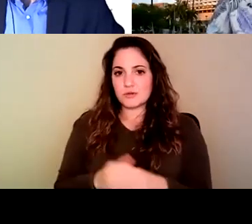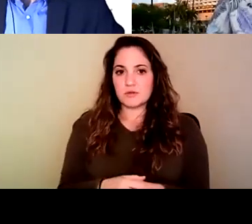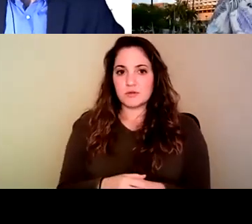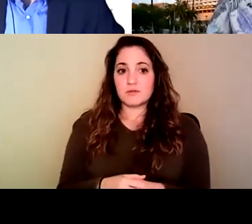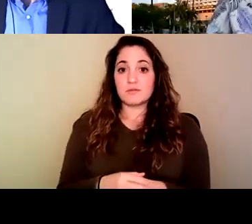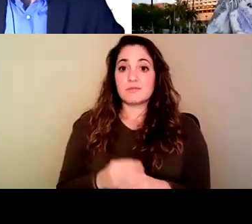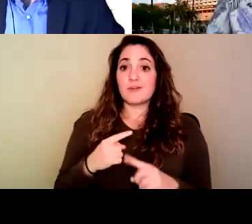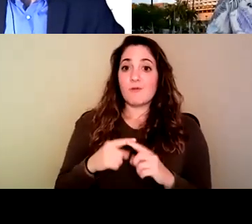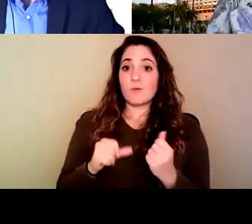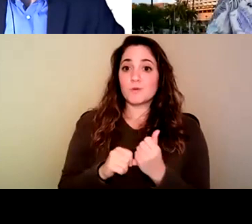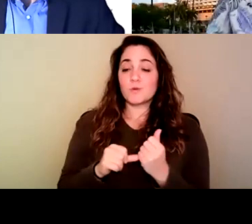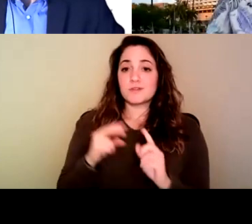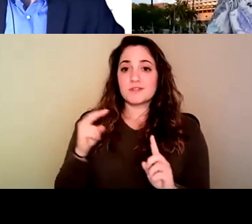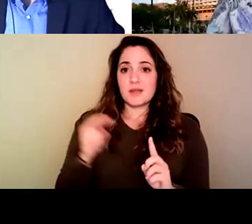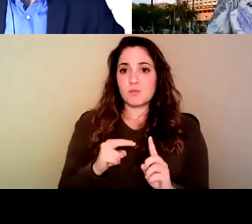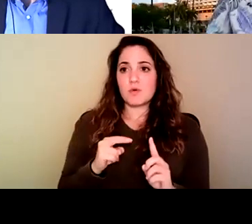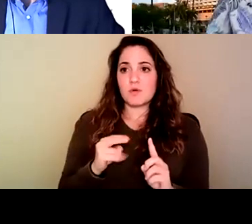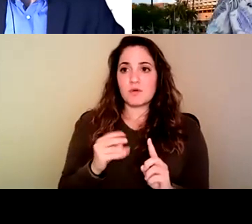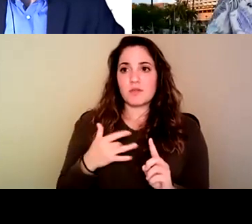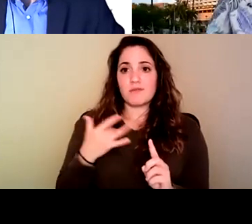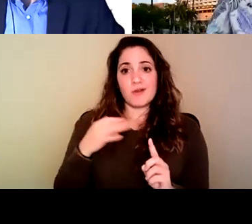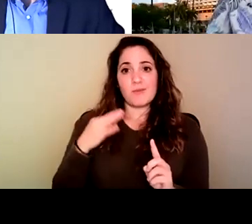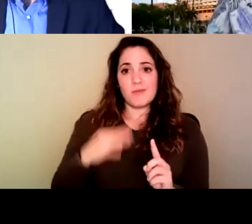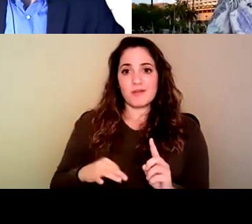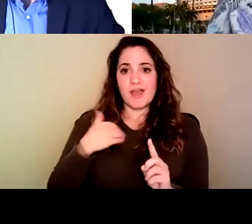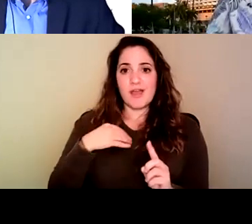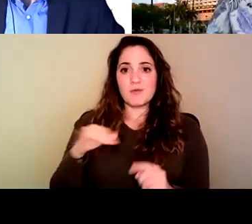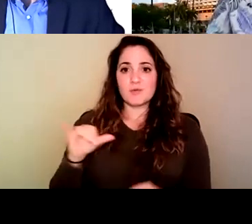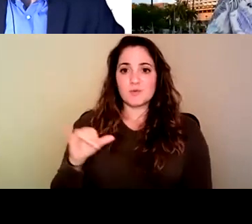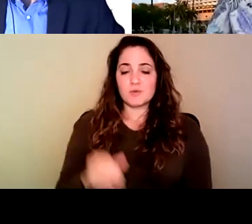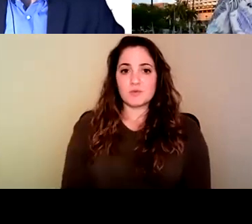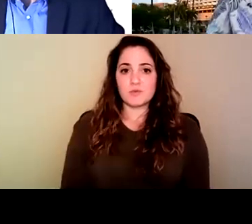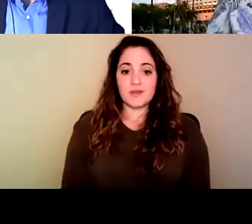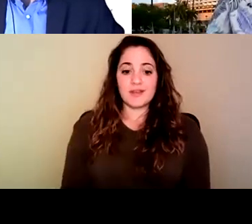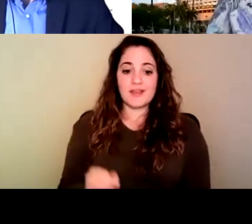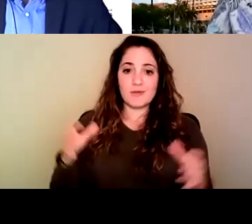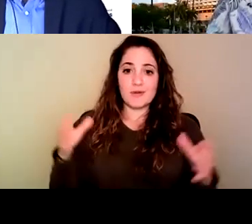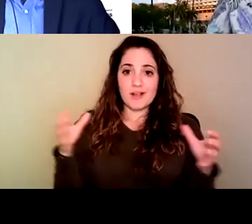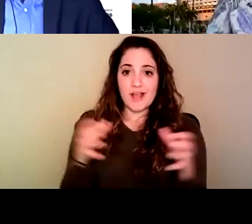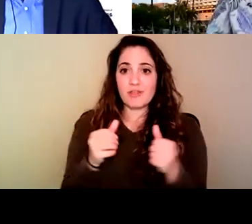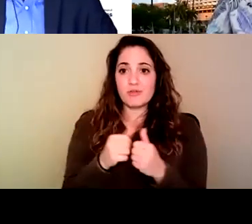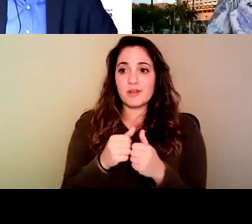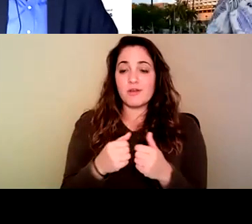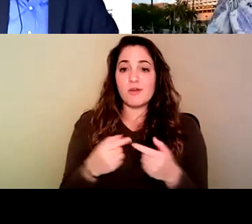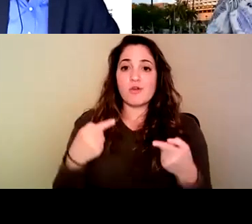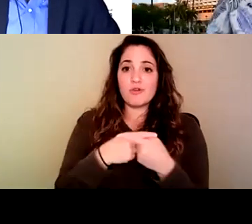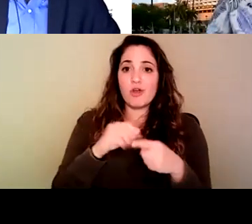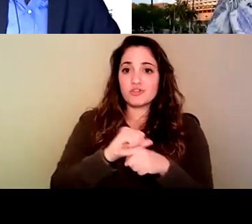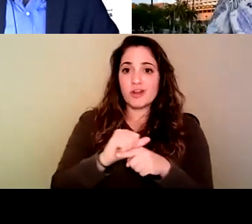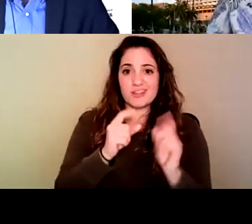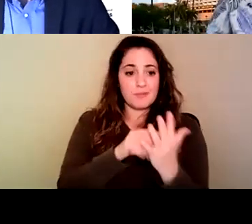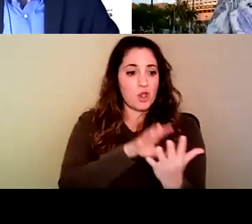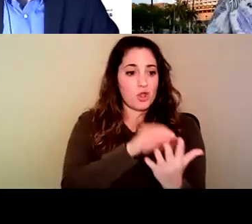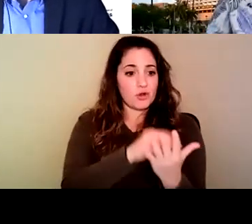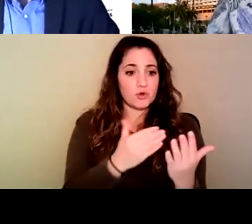associate standpoint, they see the benefits to that as well. They're gathering cross-training, they're picking up different skills that they normally wouldn't have seen.